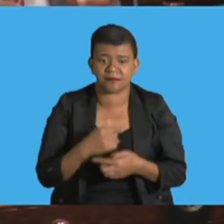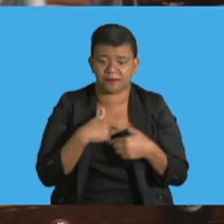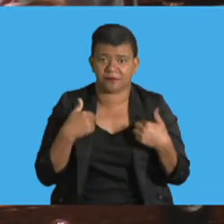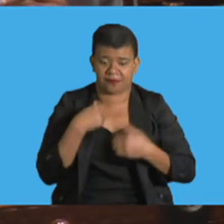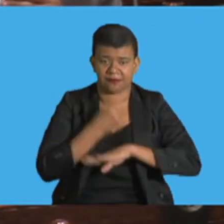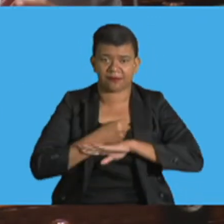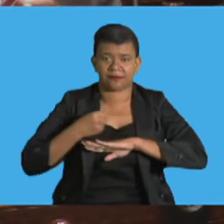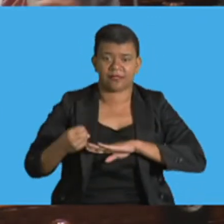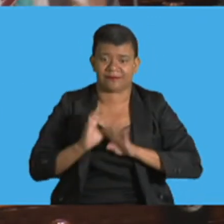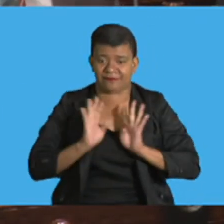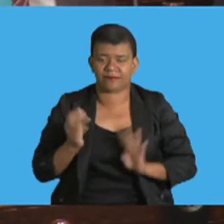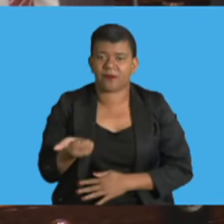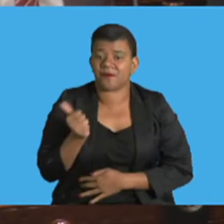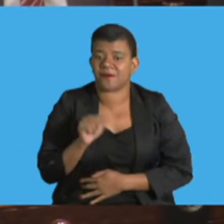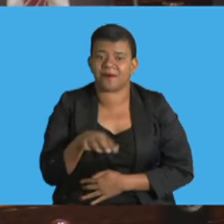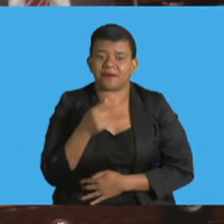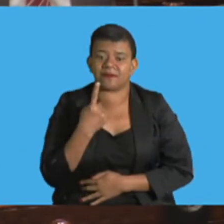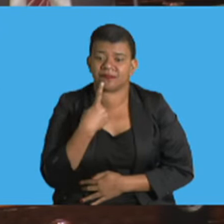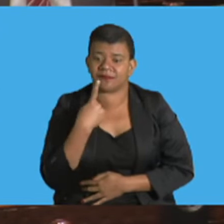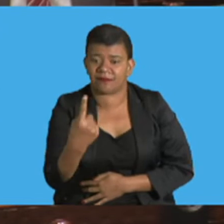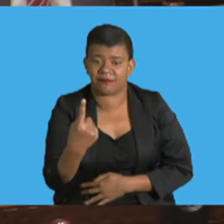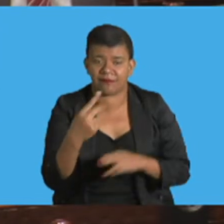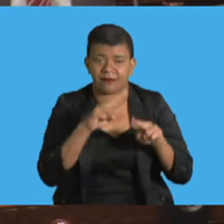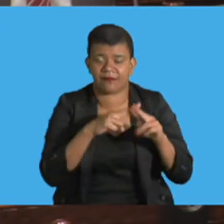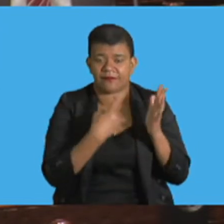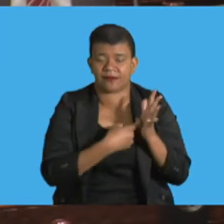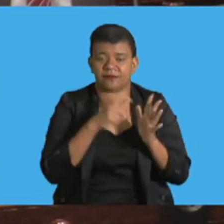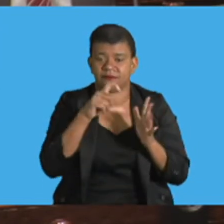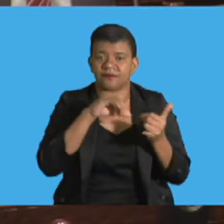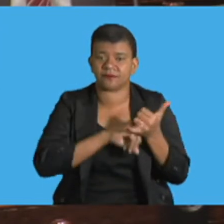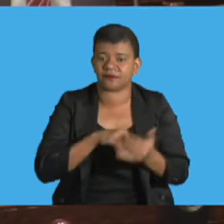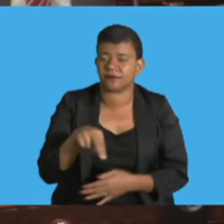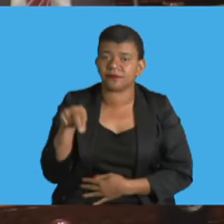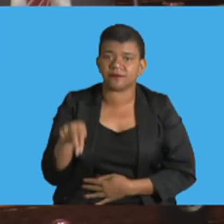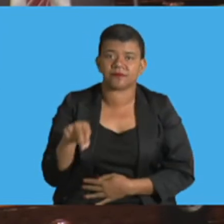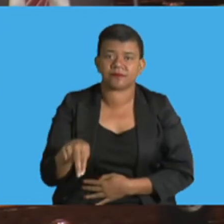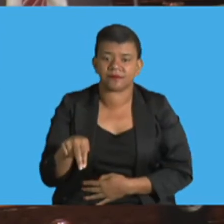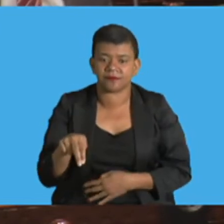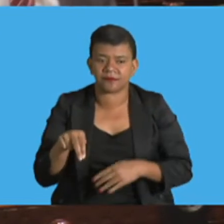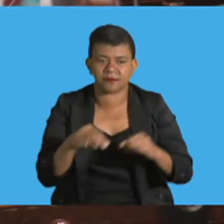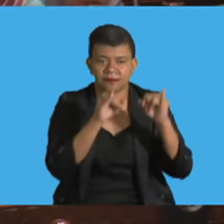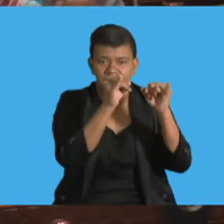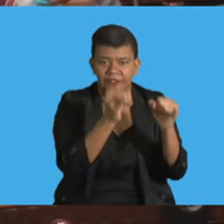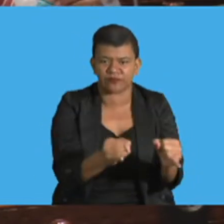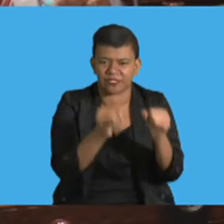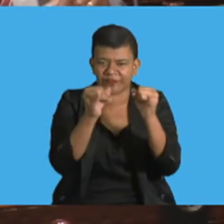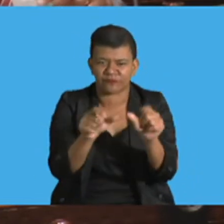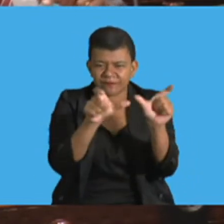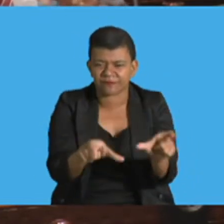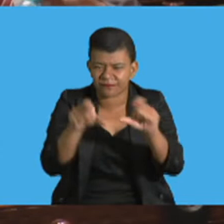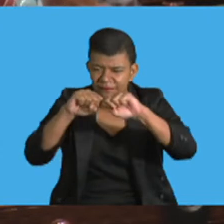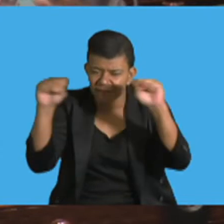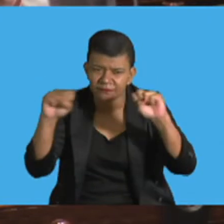sir, that FRCS needs to view taxpayers as clients, as customers, because you need